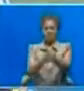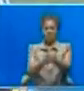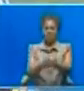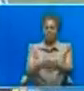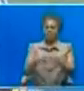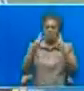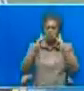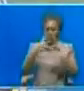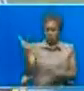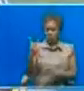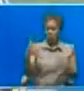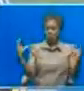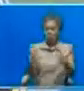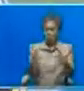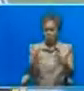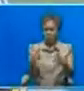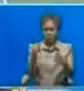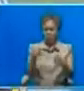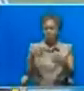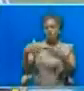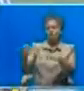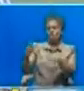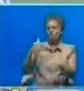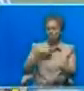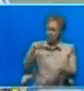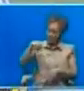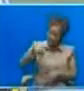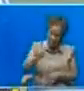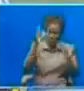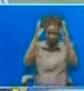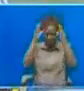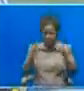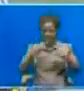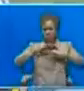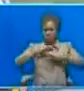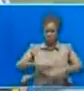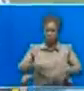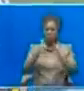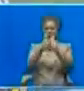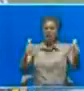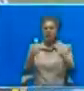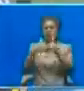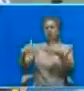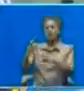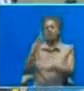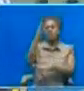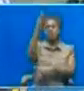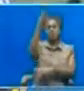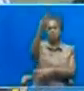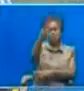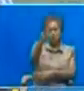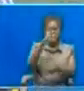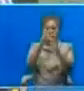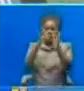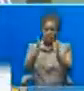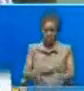costly, and as the two communities count big losses, it's upon them to stay in harmony so that to avert such big losses in the future. Fred